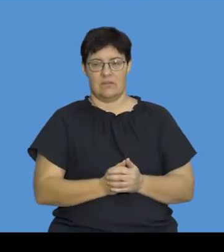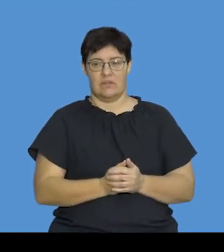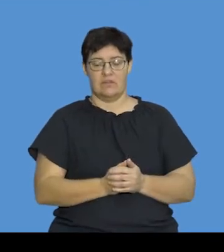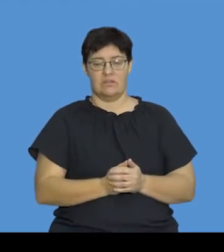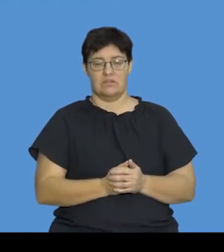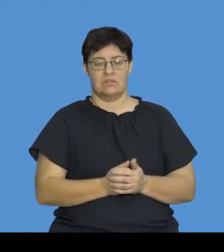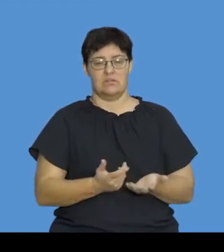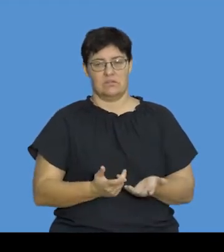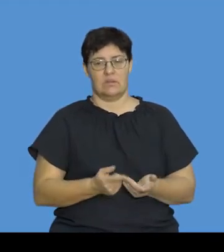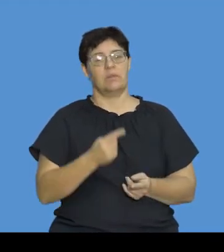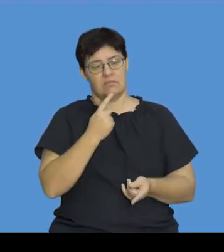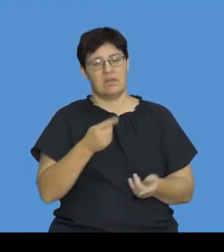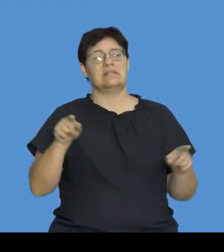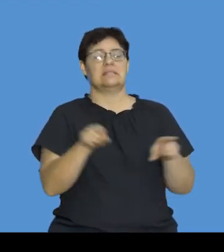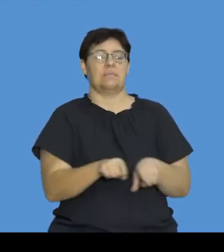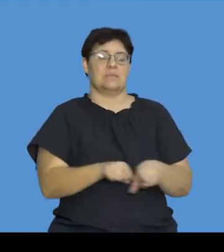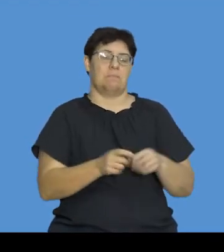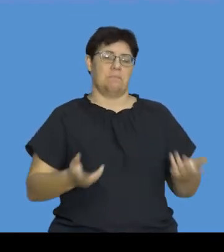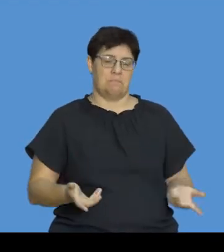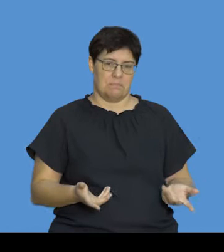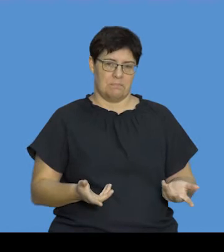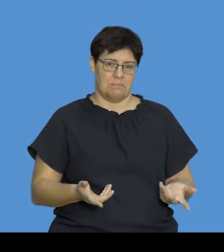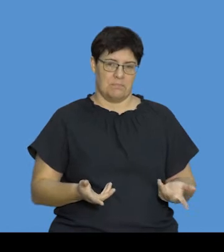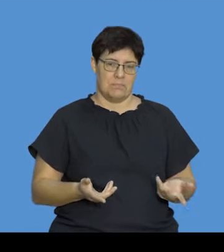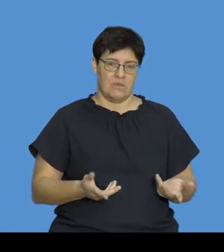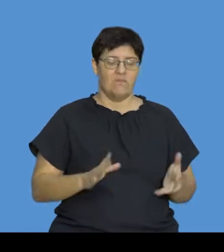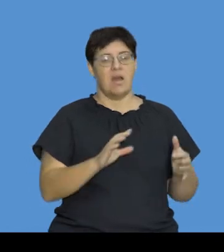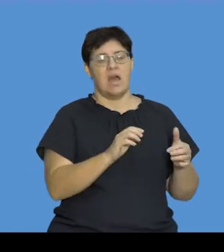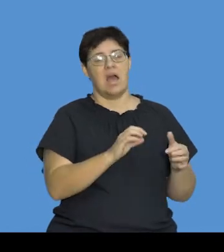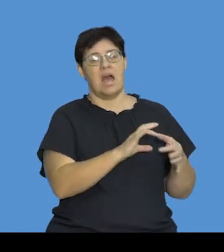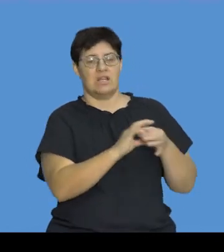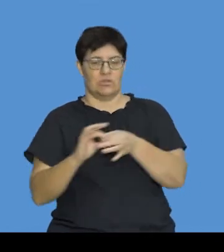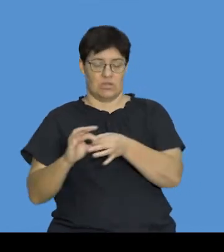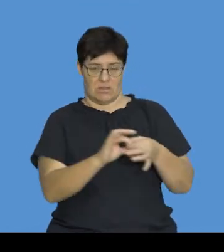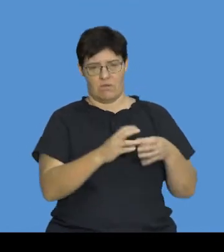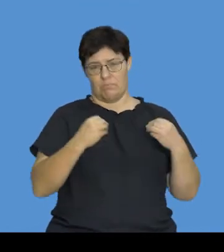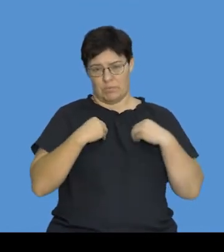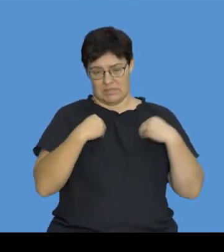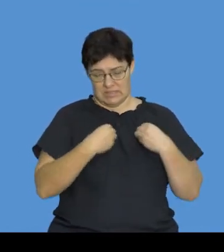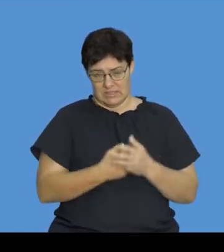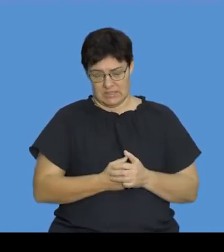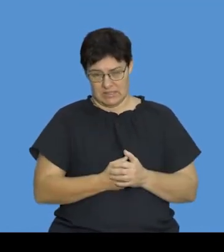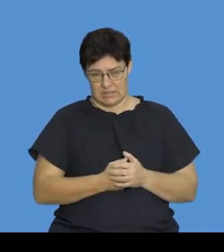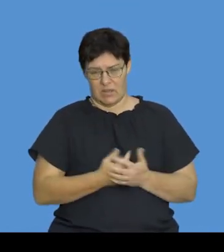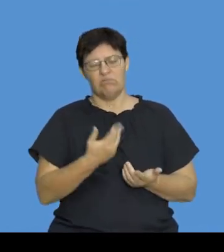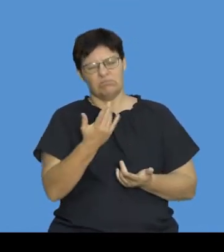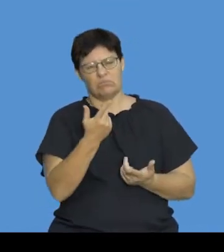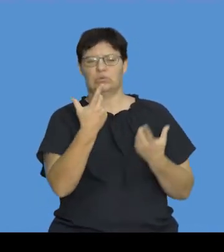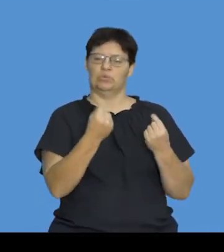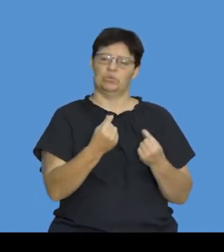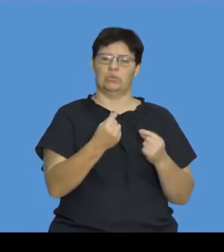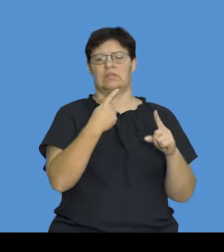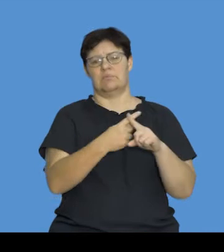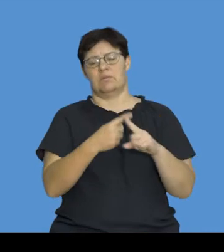day, this is the same as the associative property that we spoke about, where you are just multiplying the